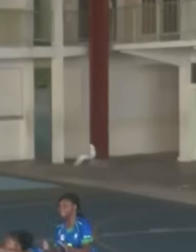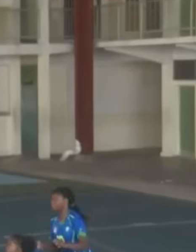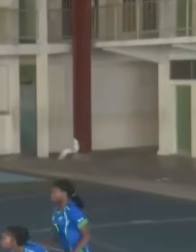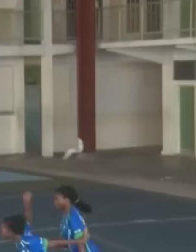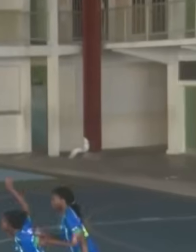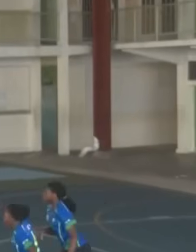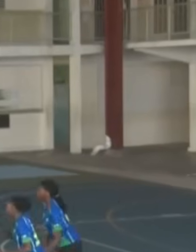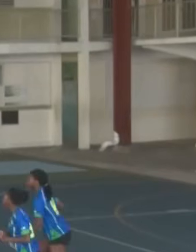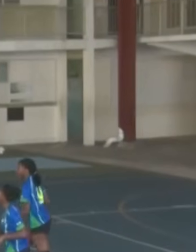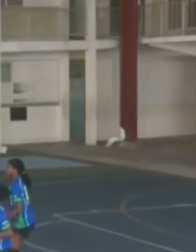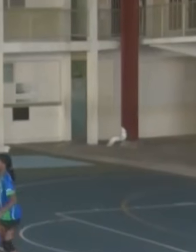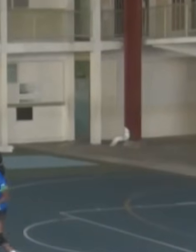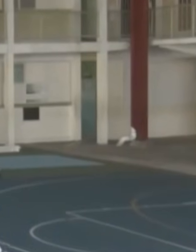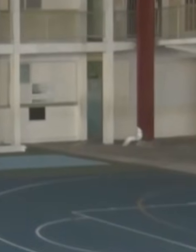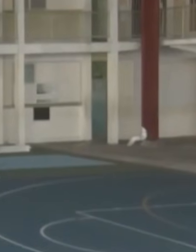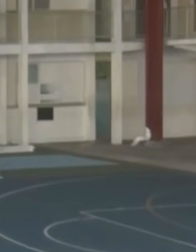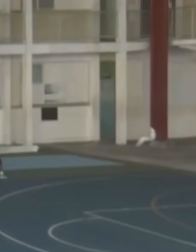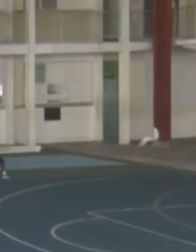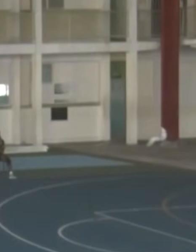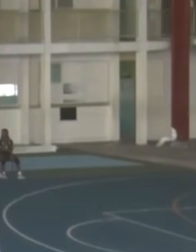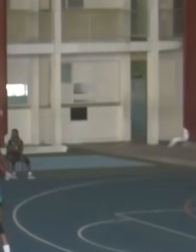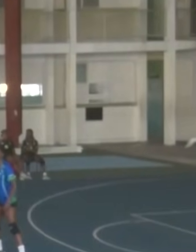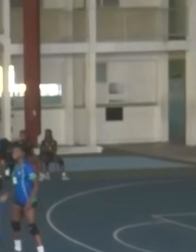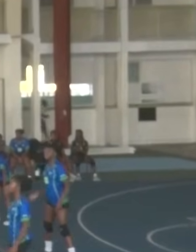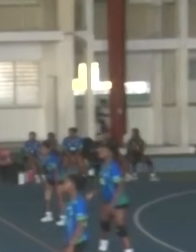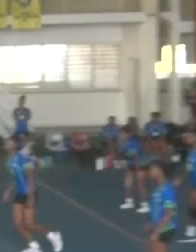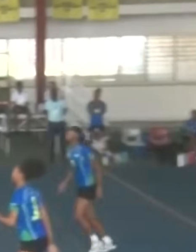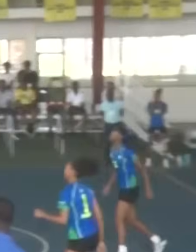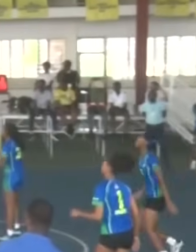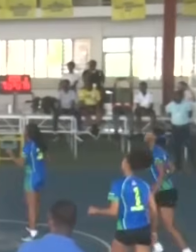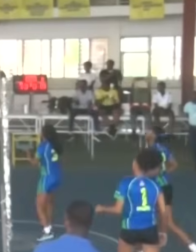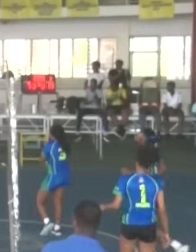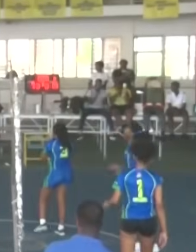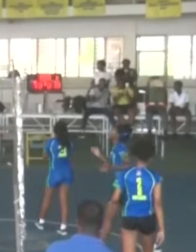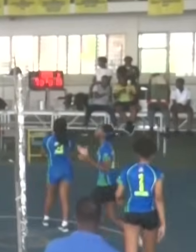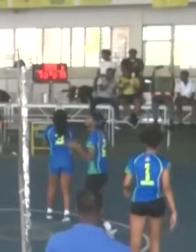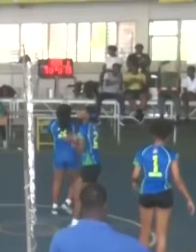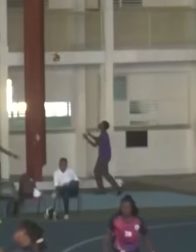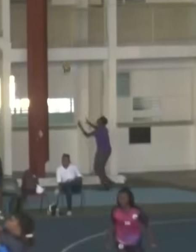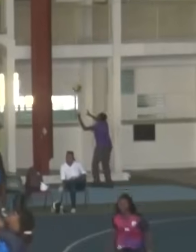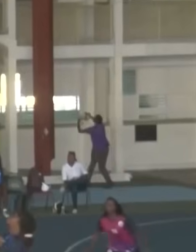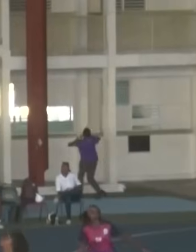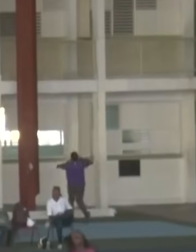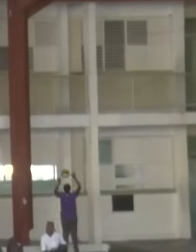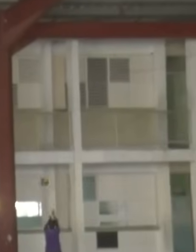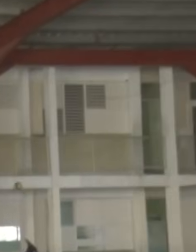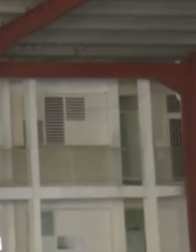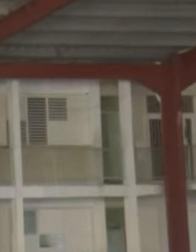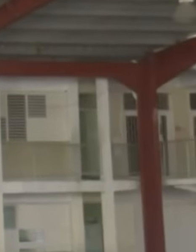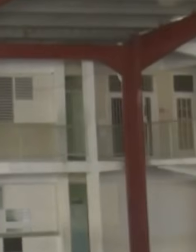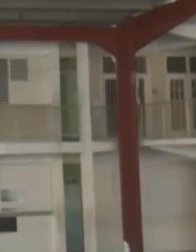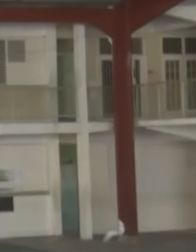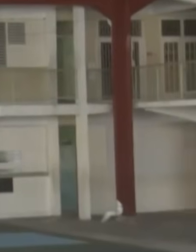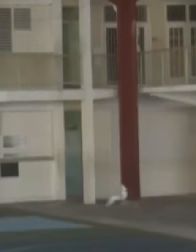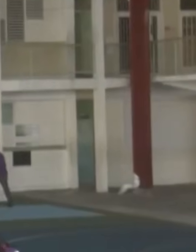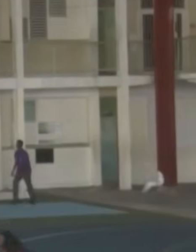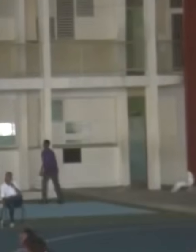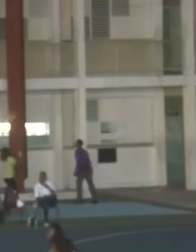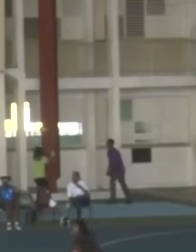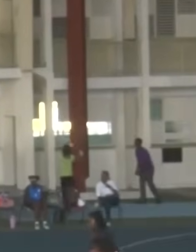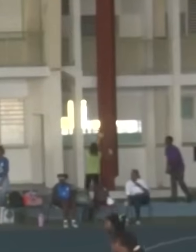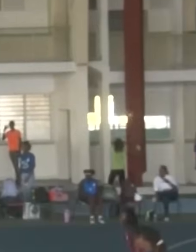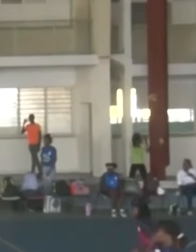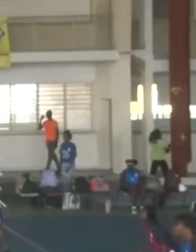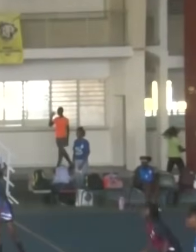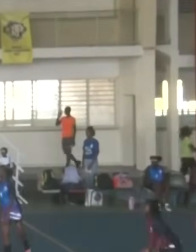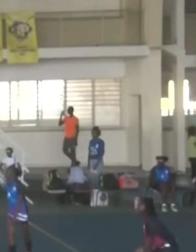capped off with a thunderbolt via Hall. Second set action now, swapping sides. Dighton